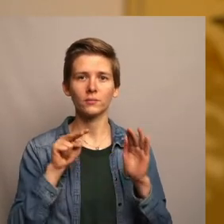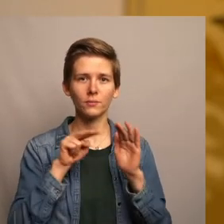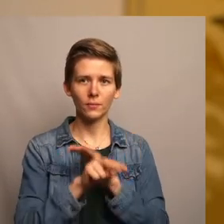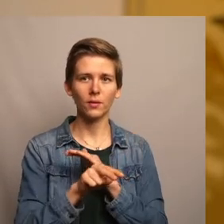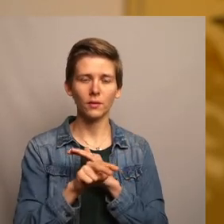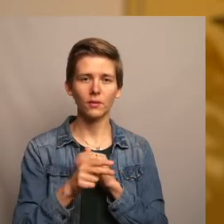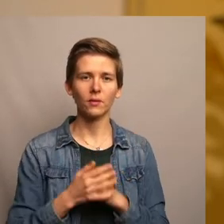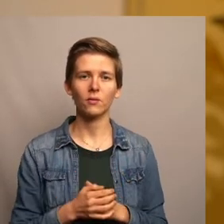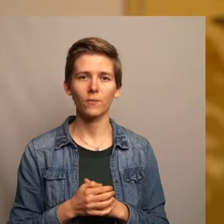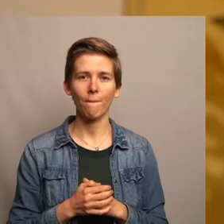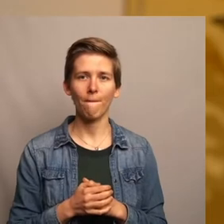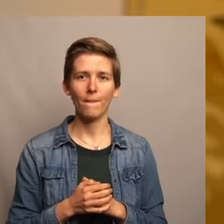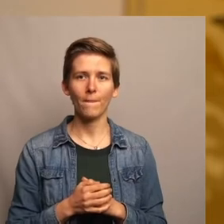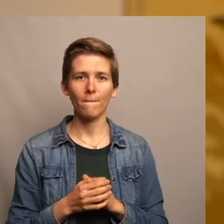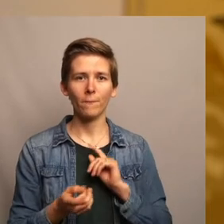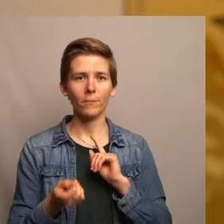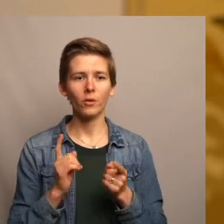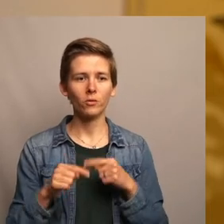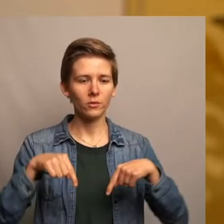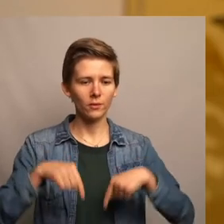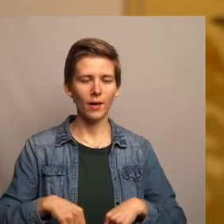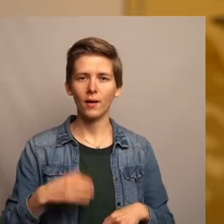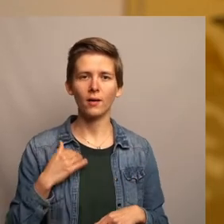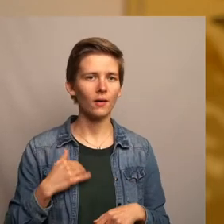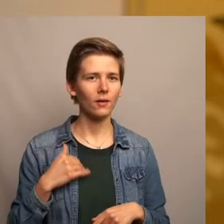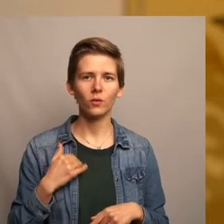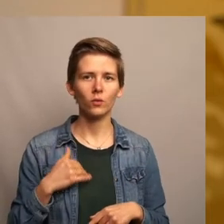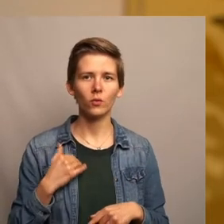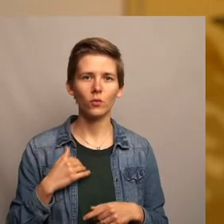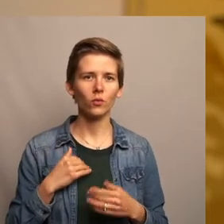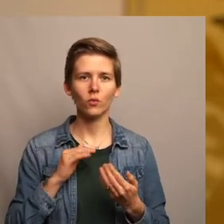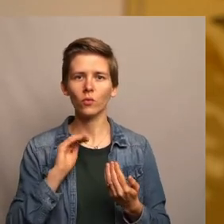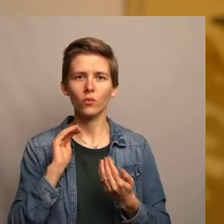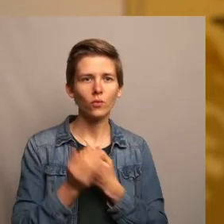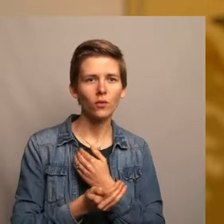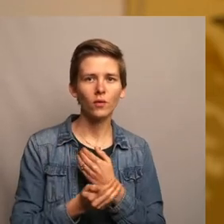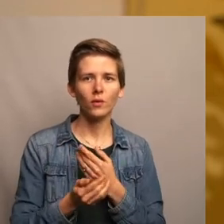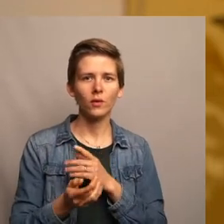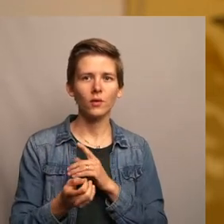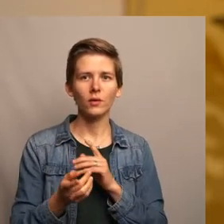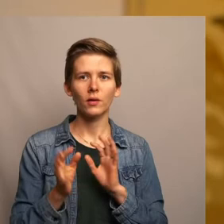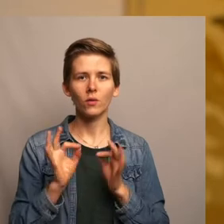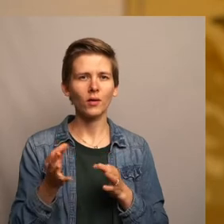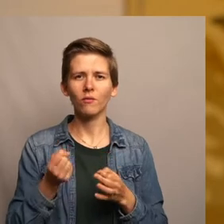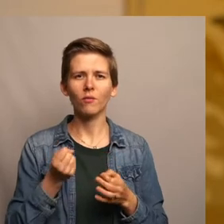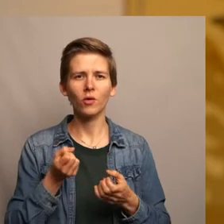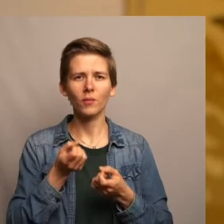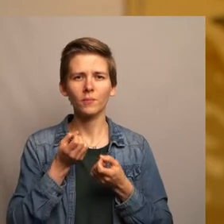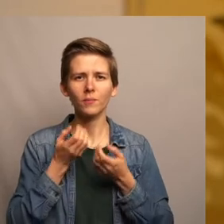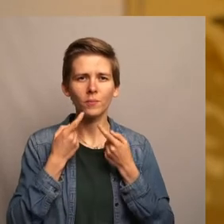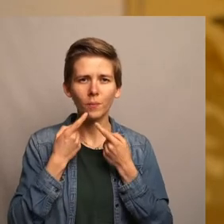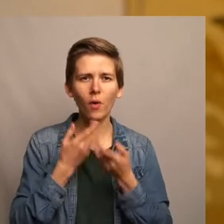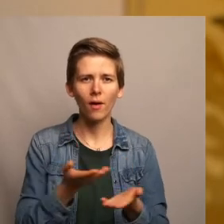If you don't feel safe here, how you would be even willing to admit that to yourself? That